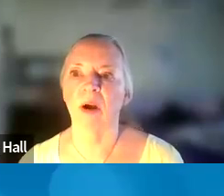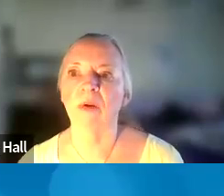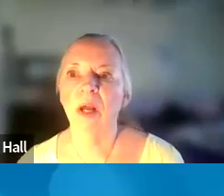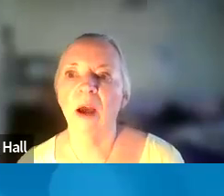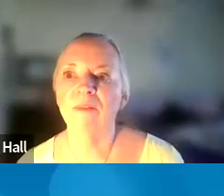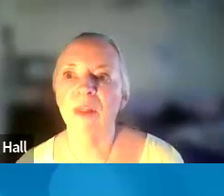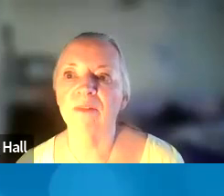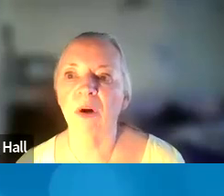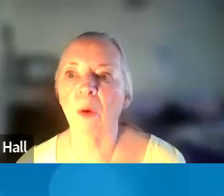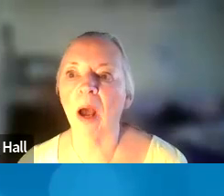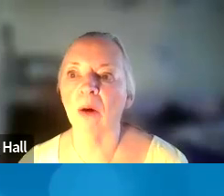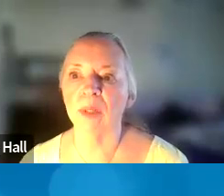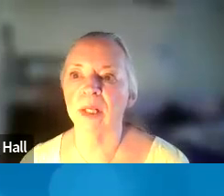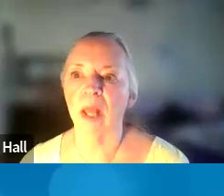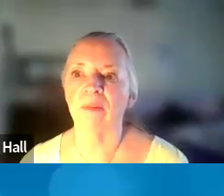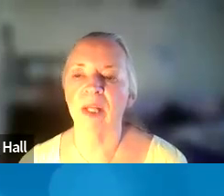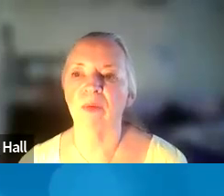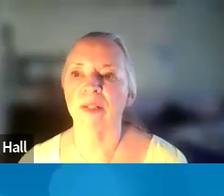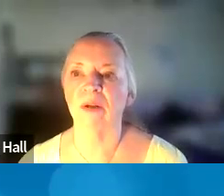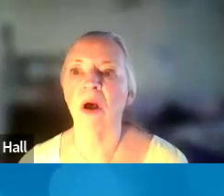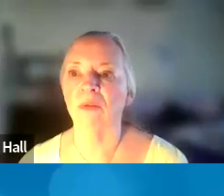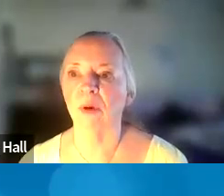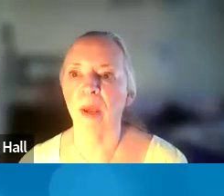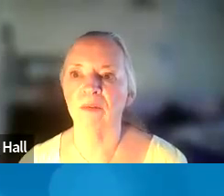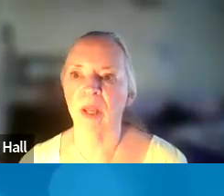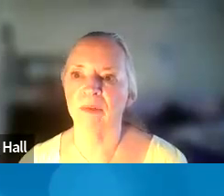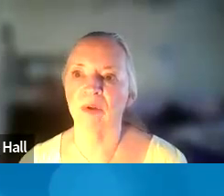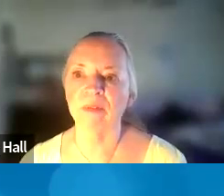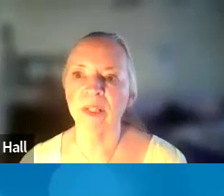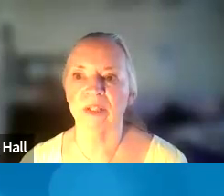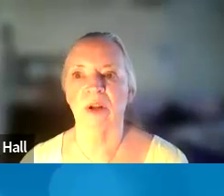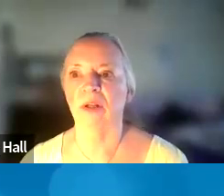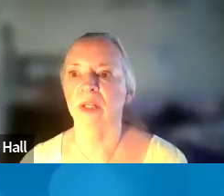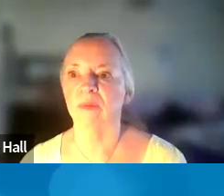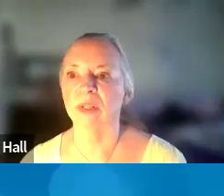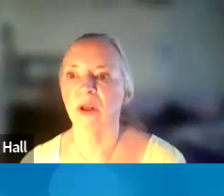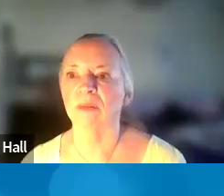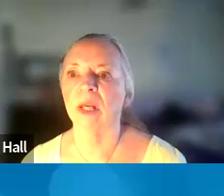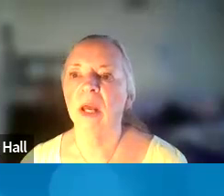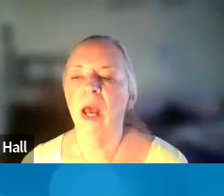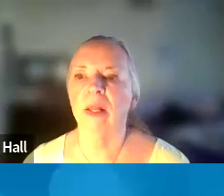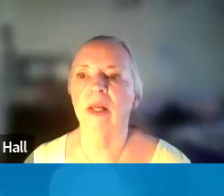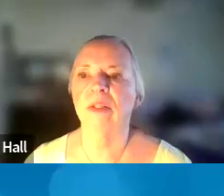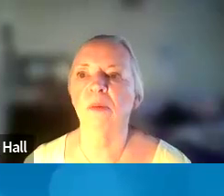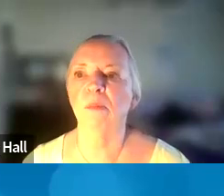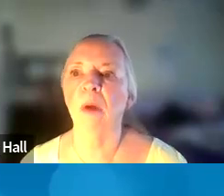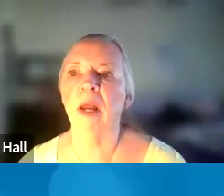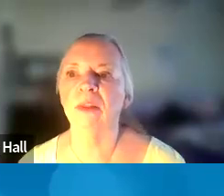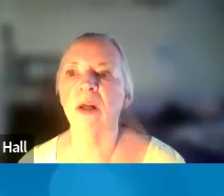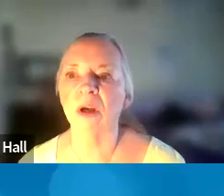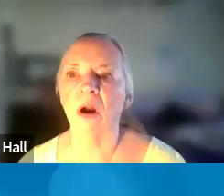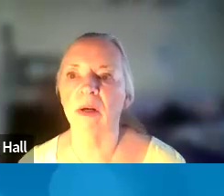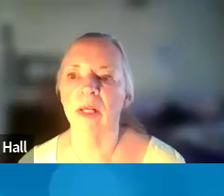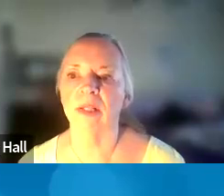5, there for a while, we didn't have any rights at all. No matter if we have a grievance, it's not going to get resolved. And so